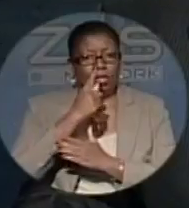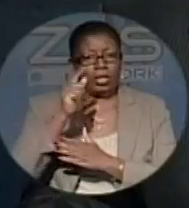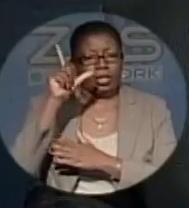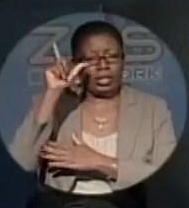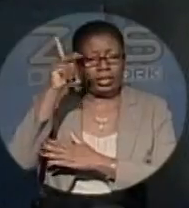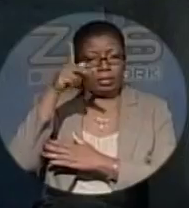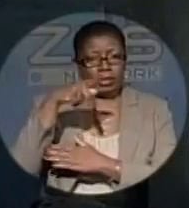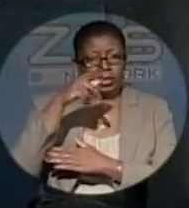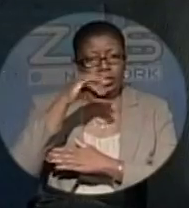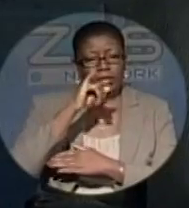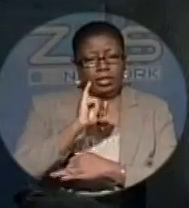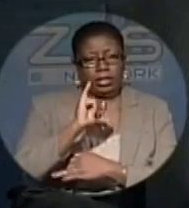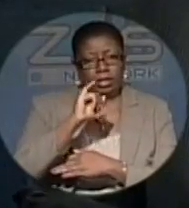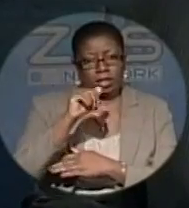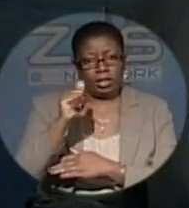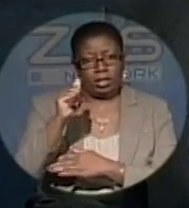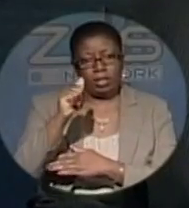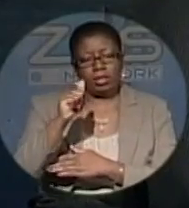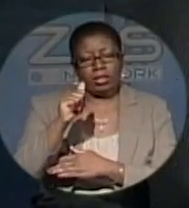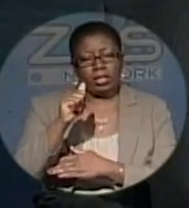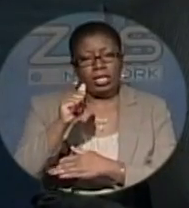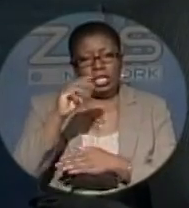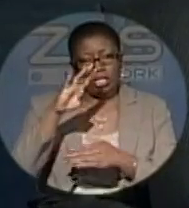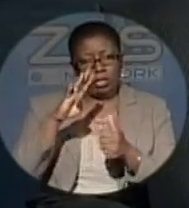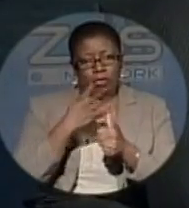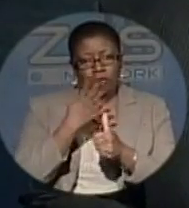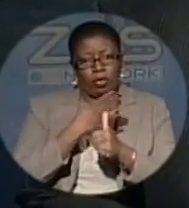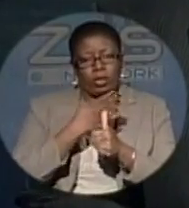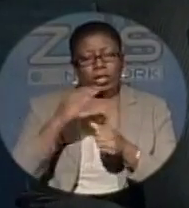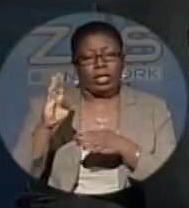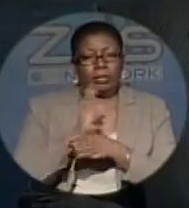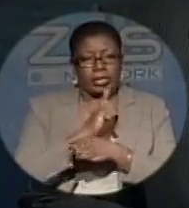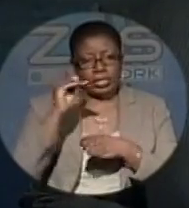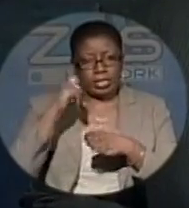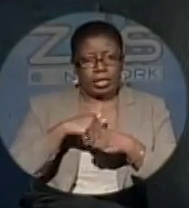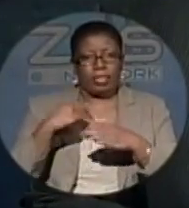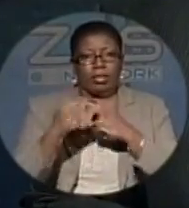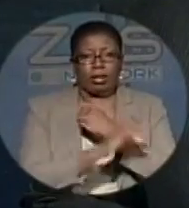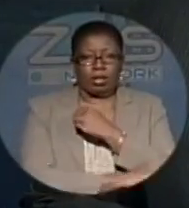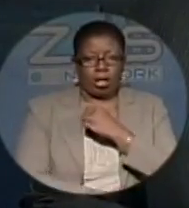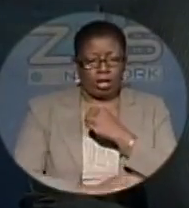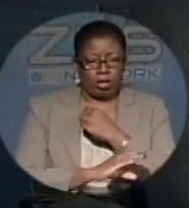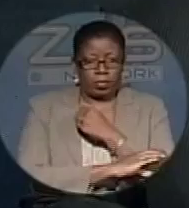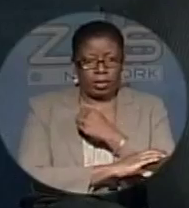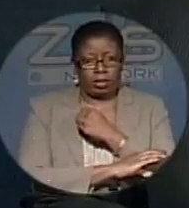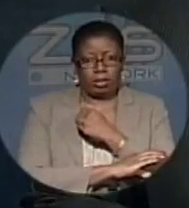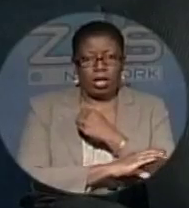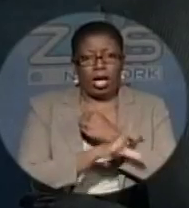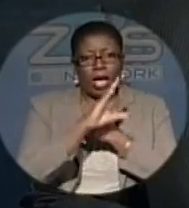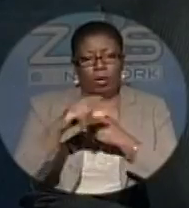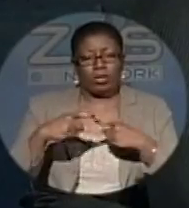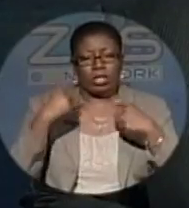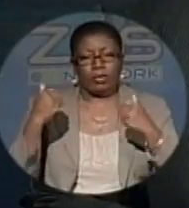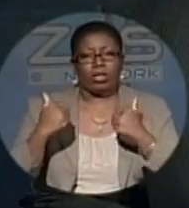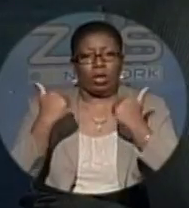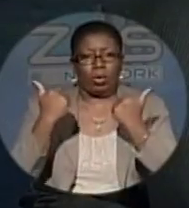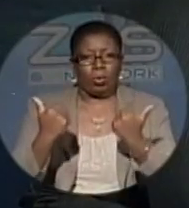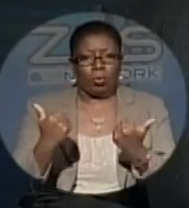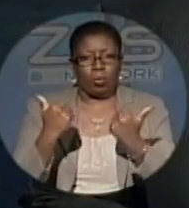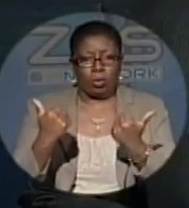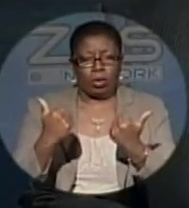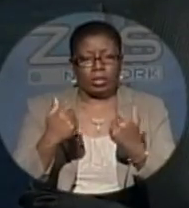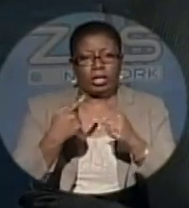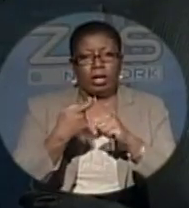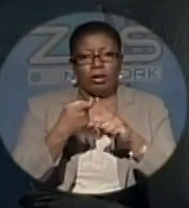The Lynden Pilling International Airport is the fourth busiest in the Caribbean and just recently received an award from the Interior Design Institute of British